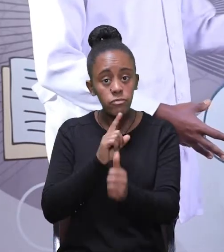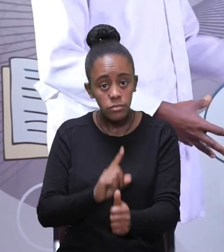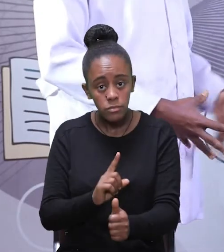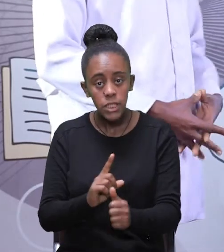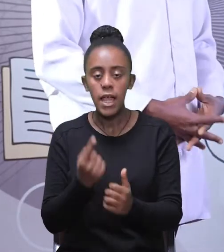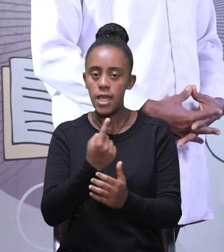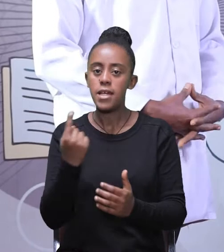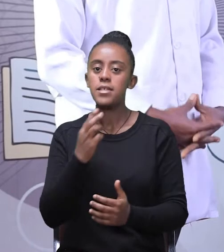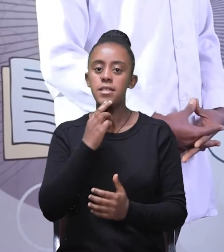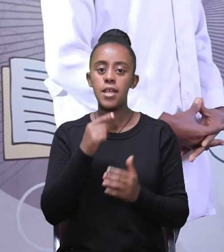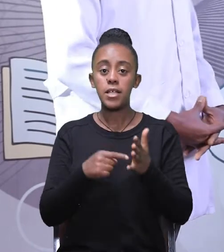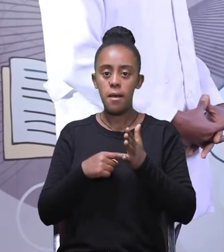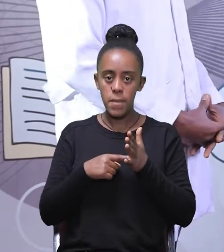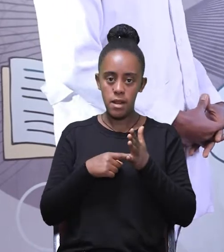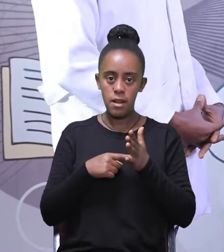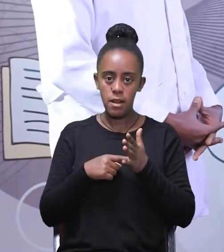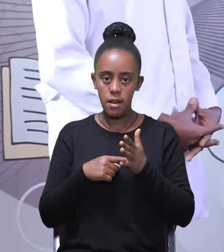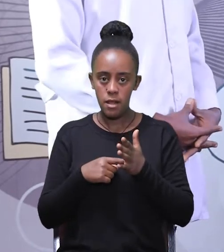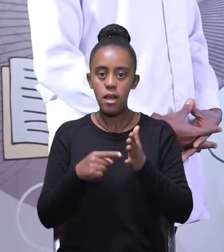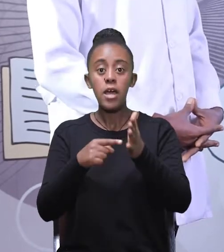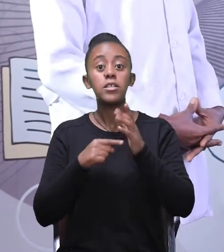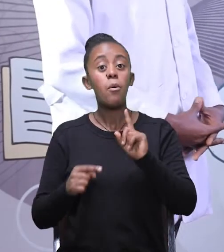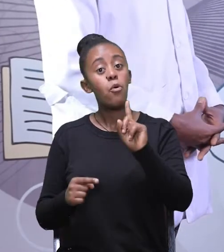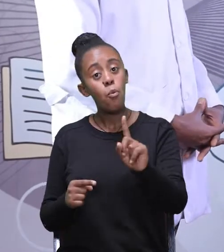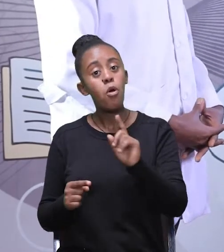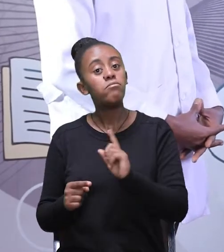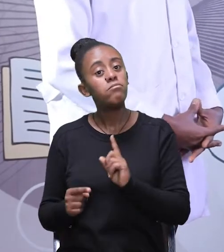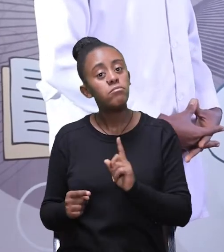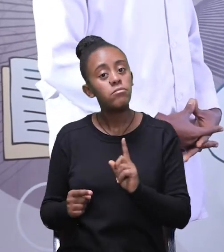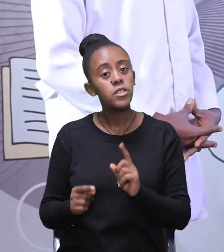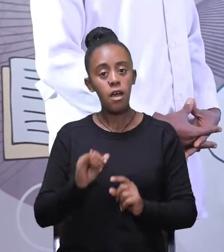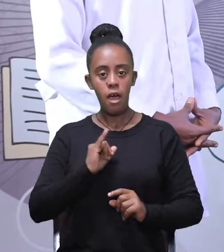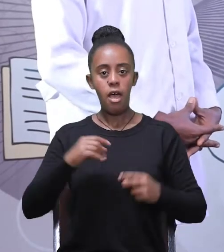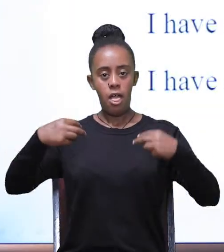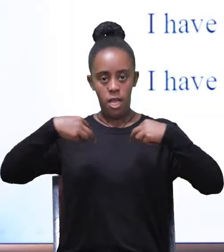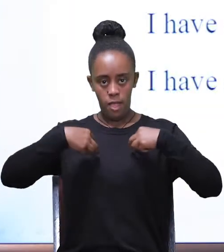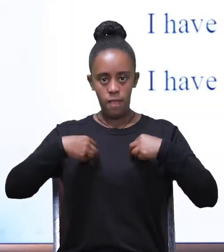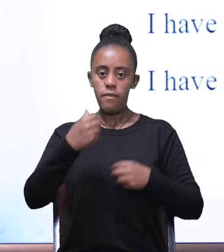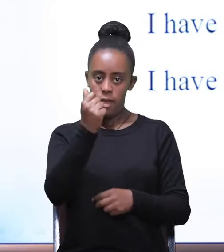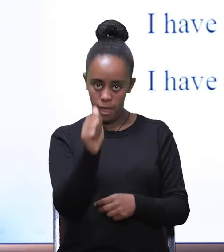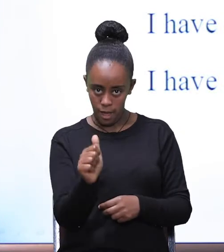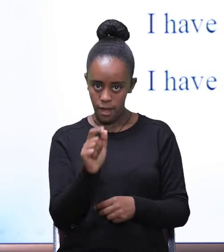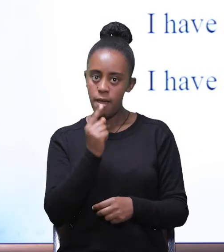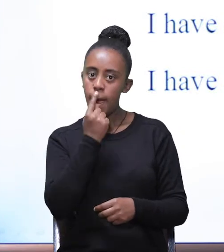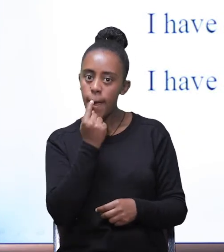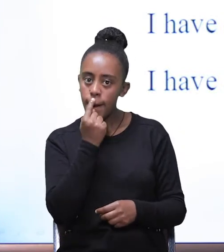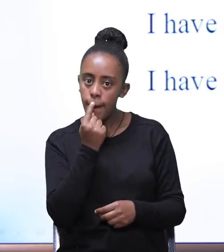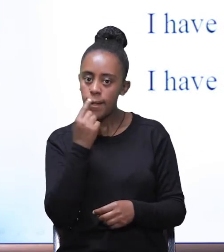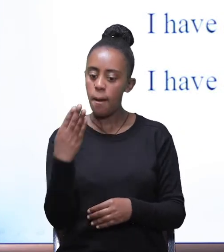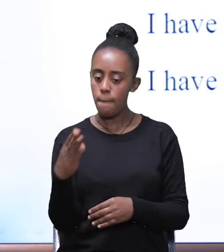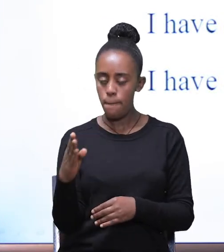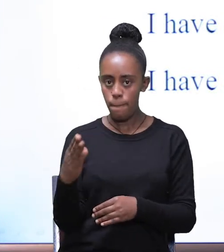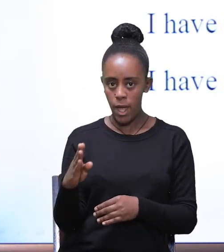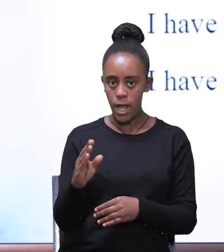is example here. Example number 1, it says, I have a red pen. I have